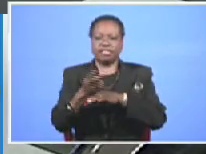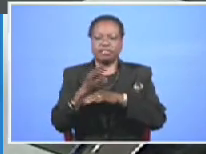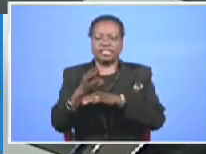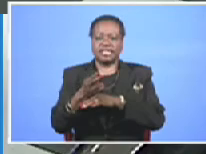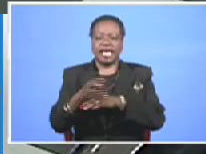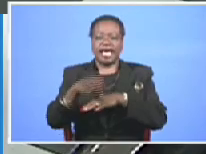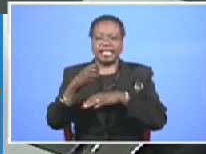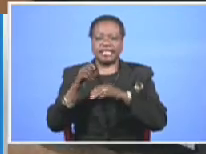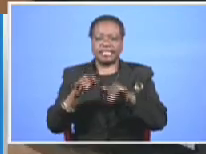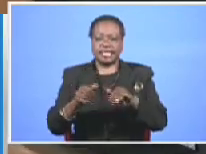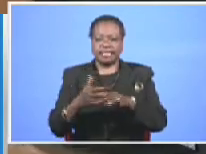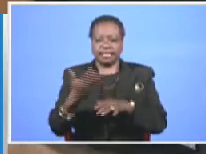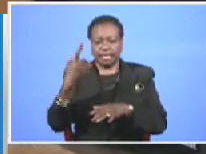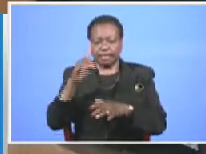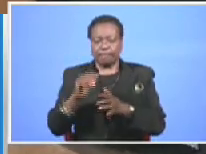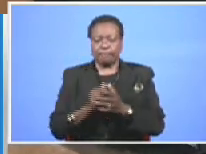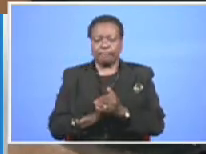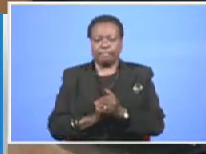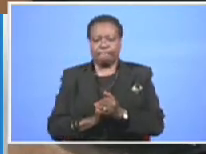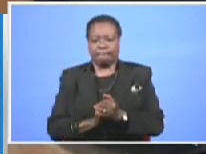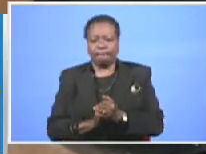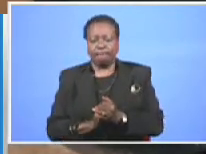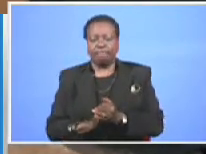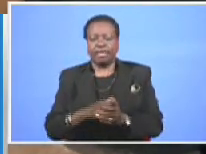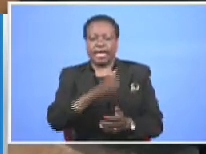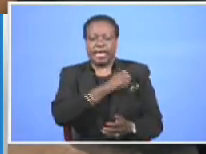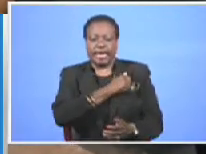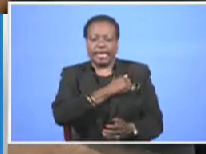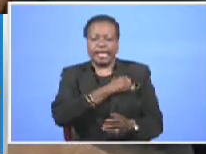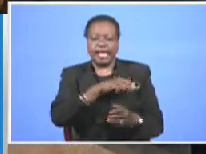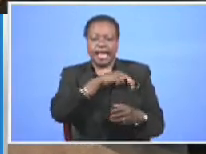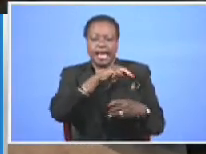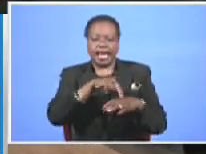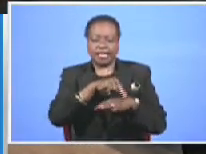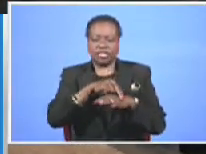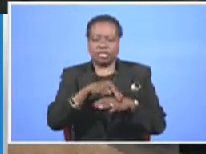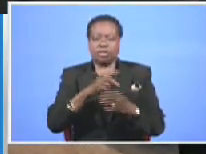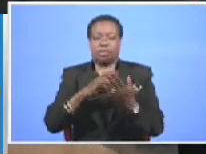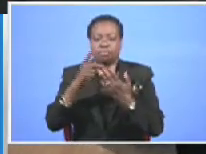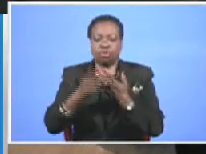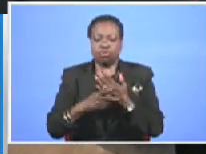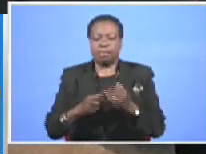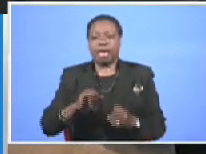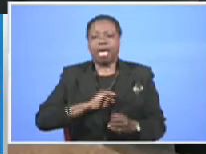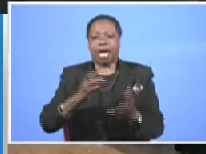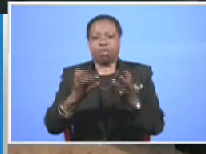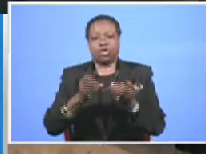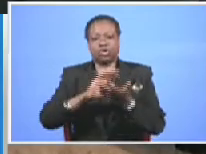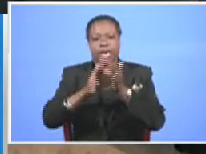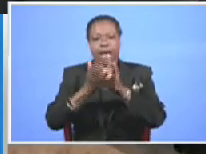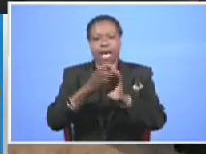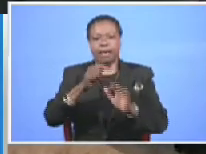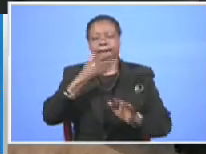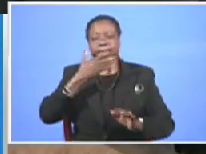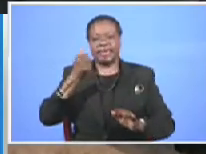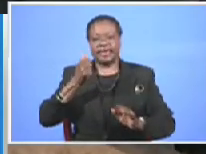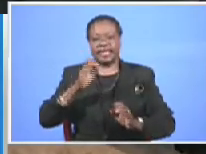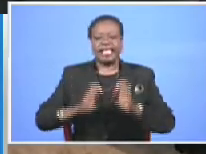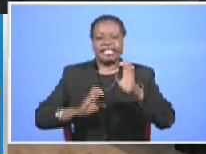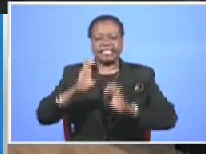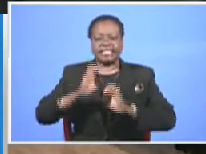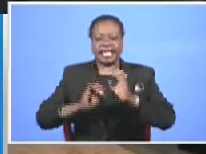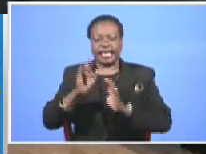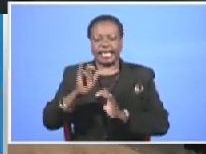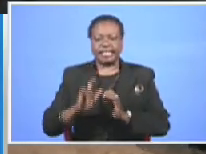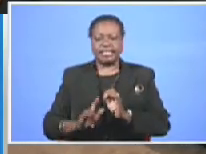Junior National Program. I mean, for me, I'm getting this opportunity is for me to become a better cyclist and for me to experience